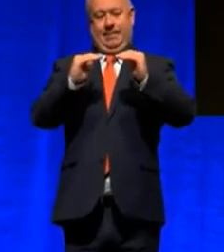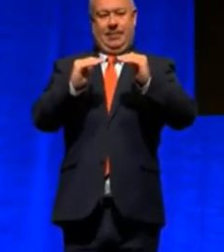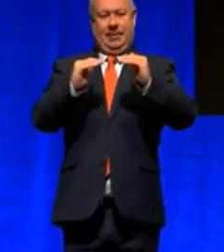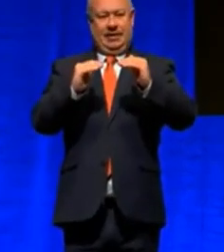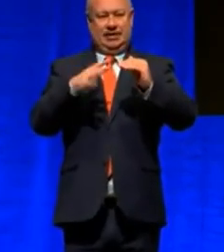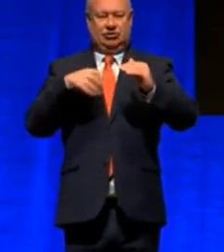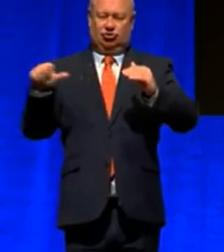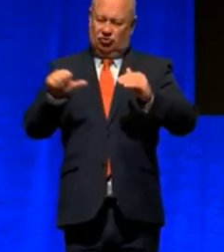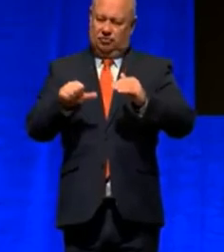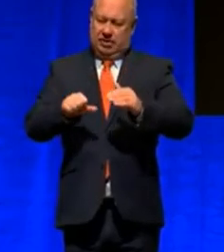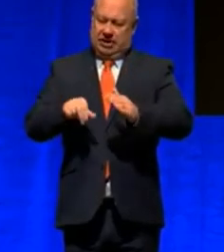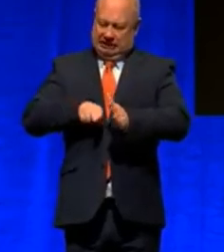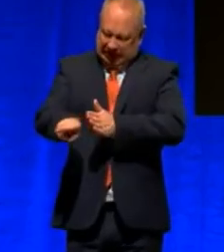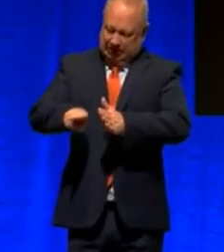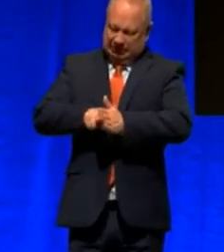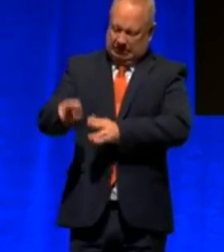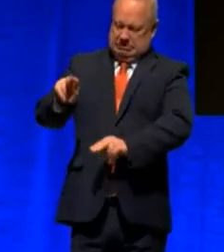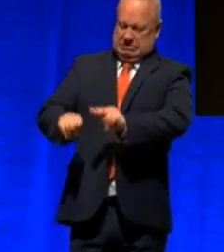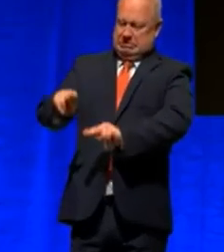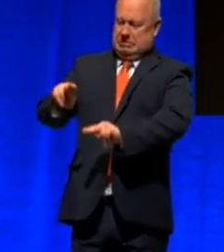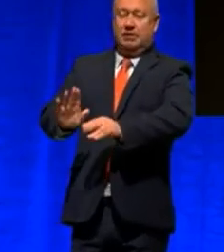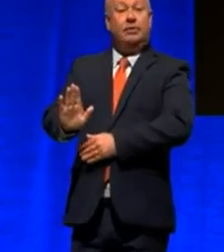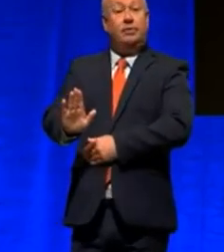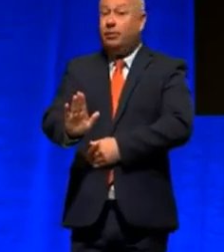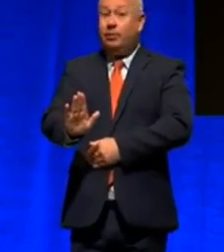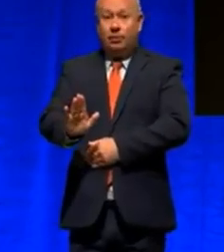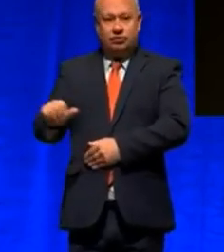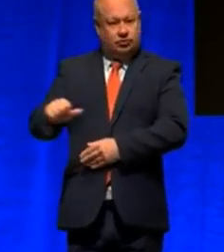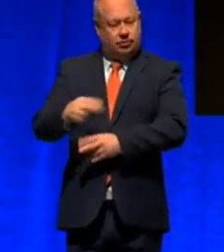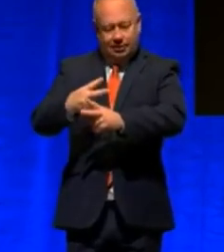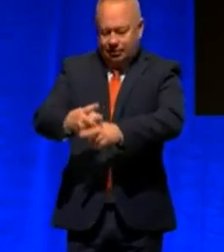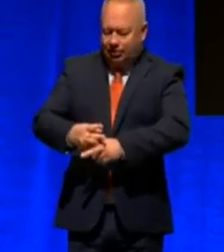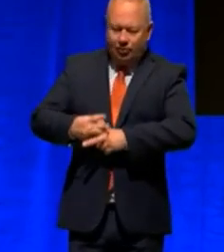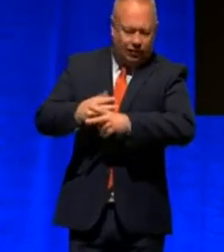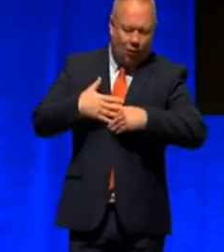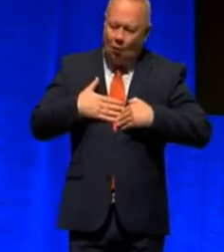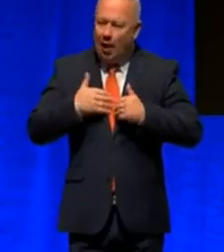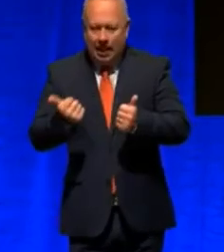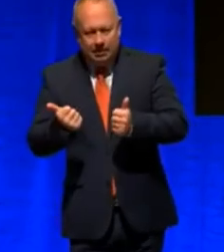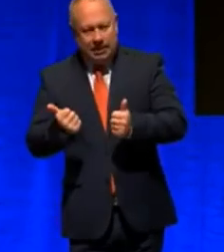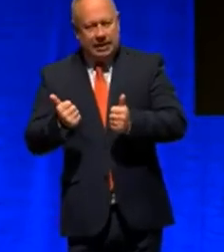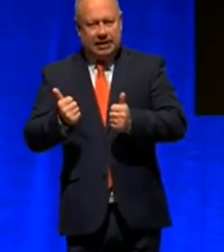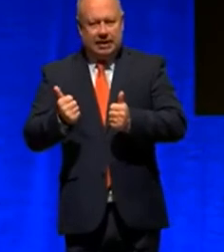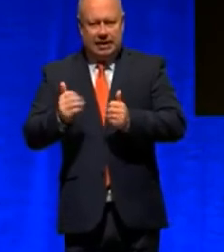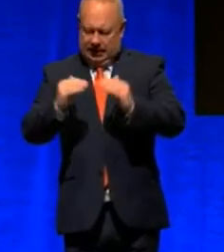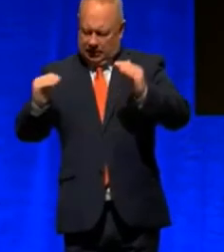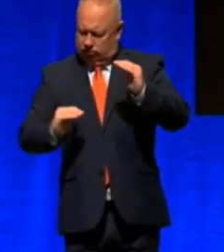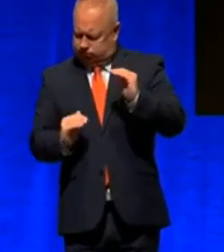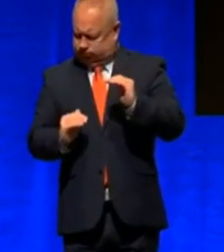piling on academic pressure from day one. It lies in nurture, well-being, and tackling inequalities head on.